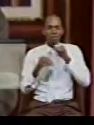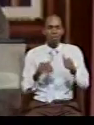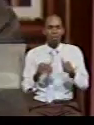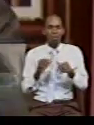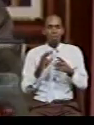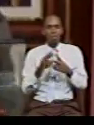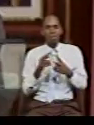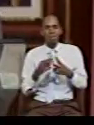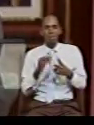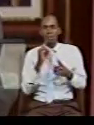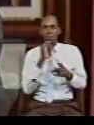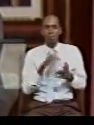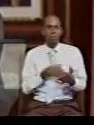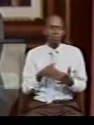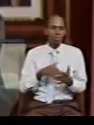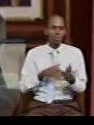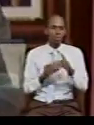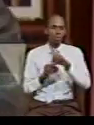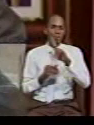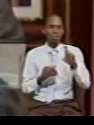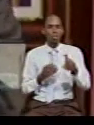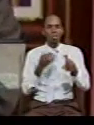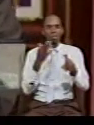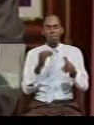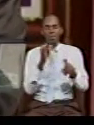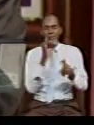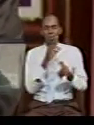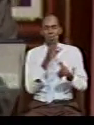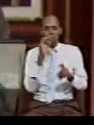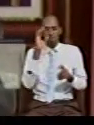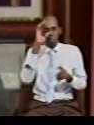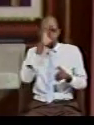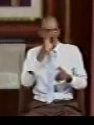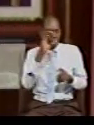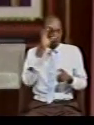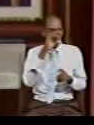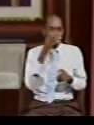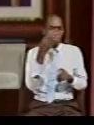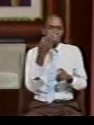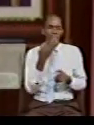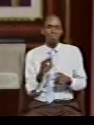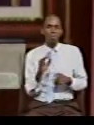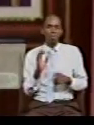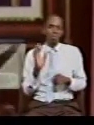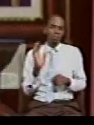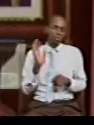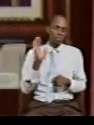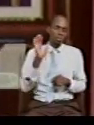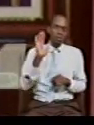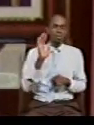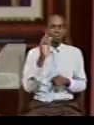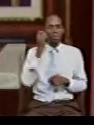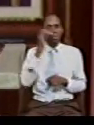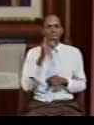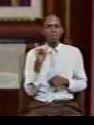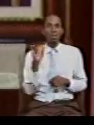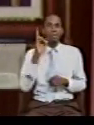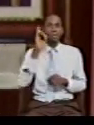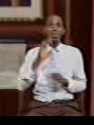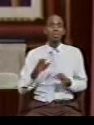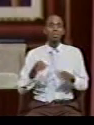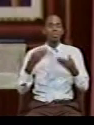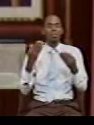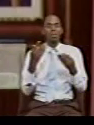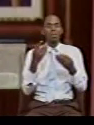weary. There is no searching of his understanding. He giveth power to